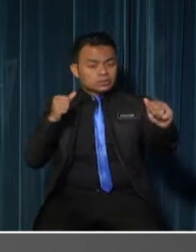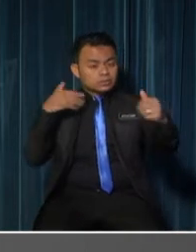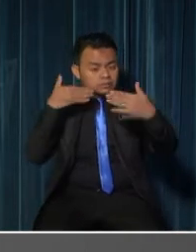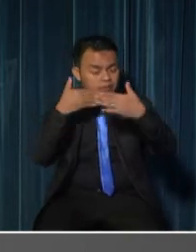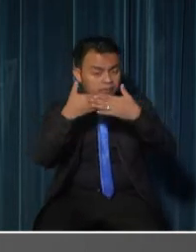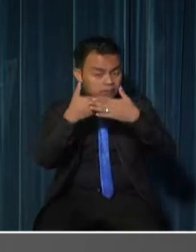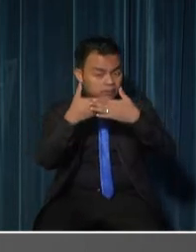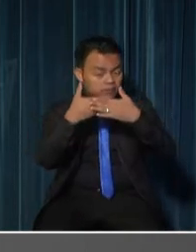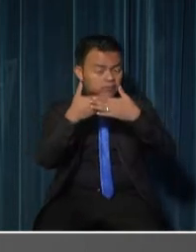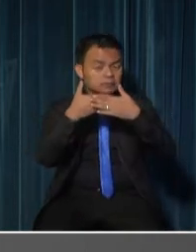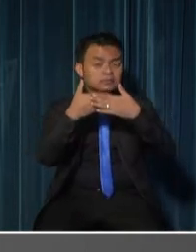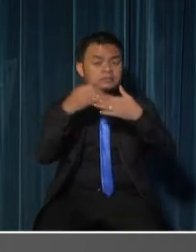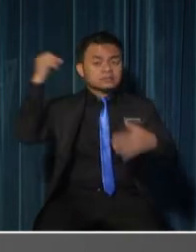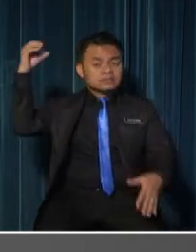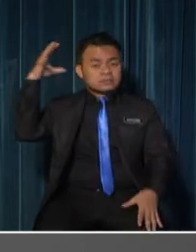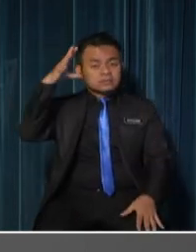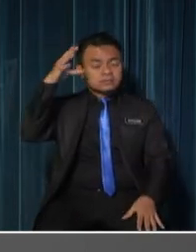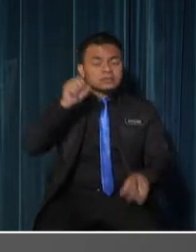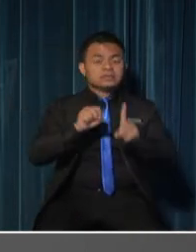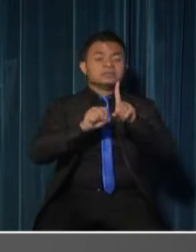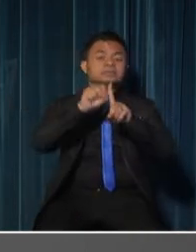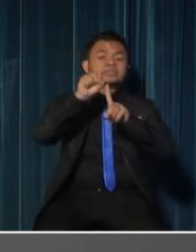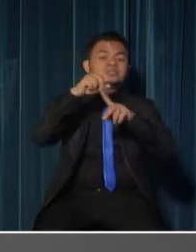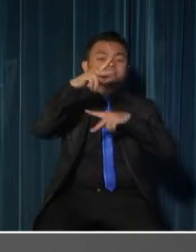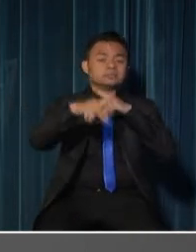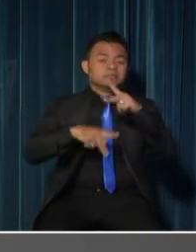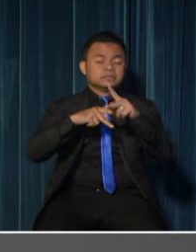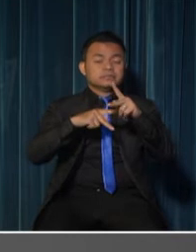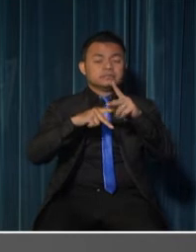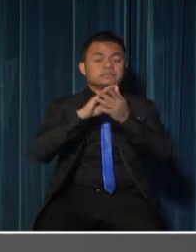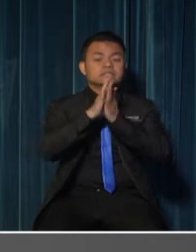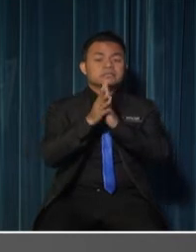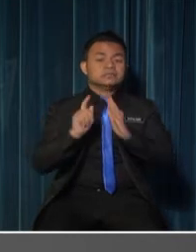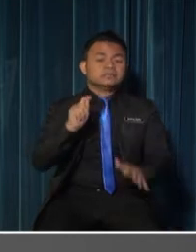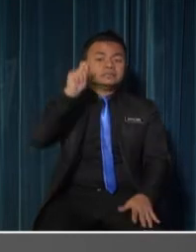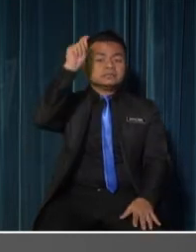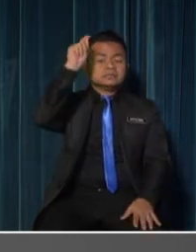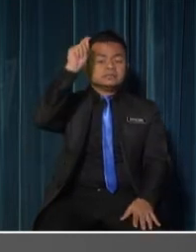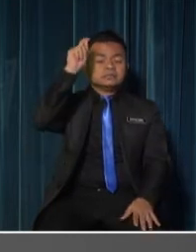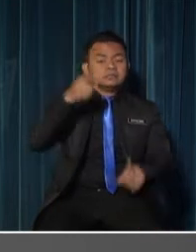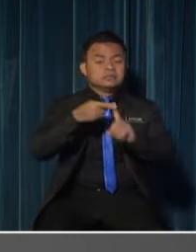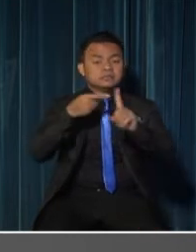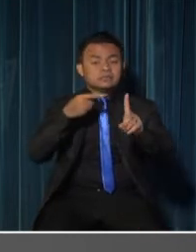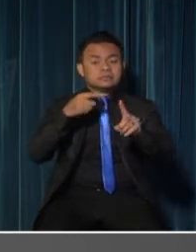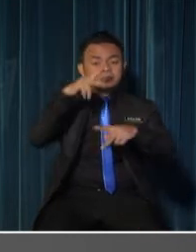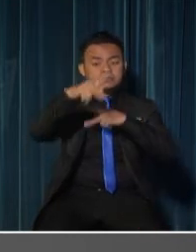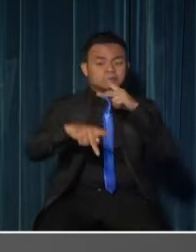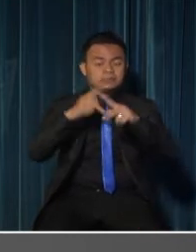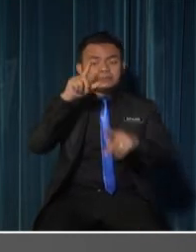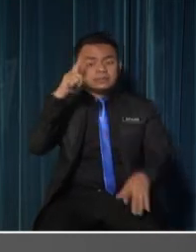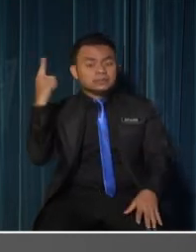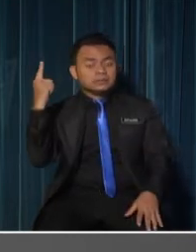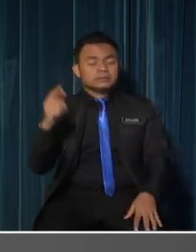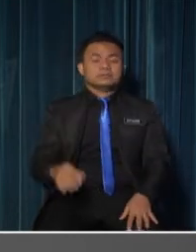the Sun, its temperature must be higher than any of the other planets.